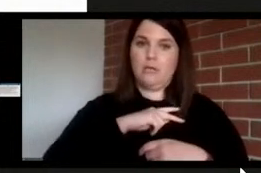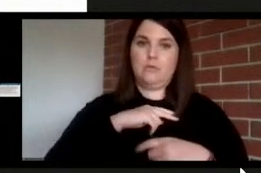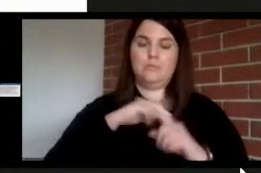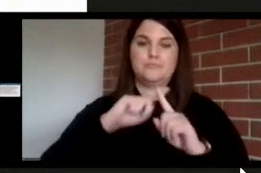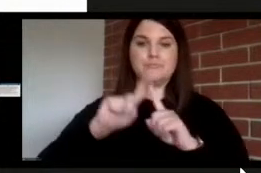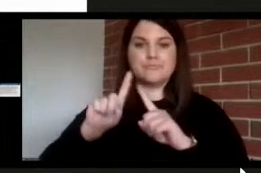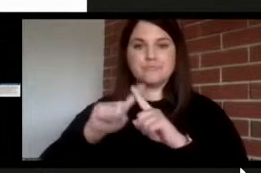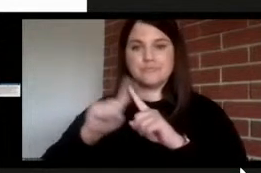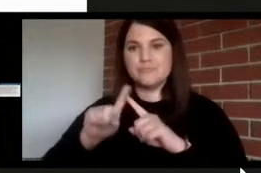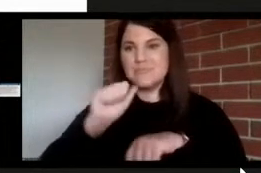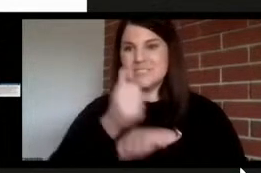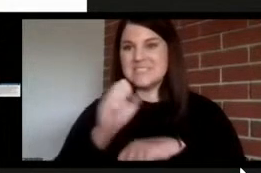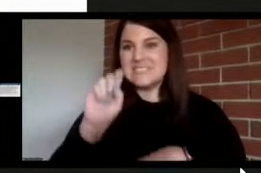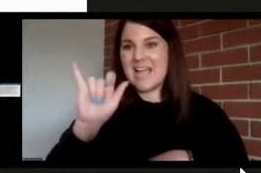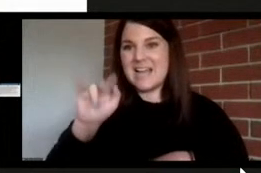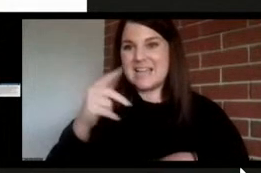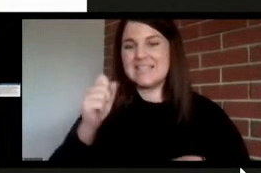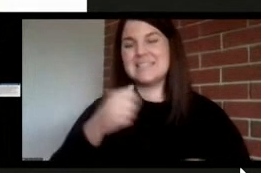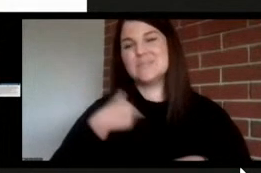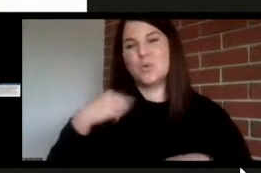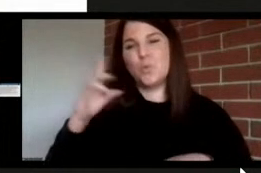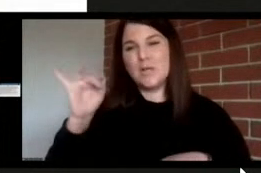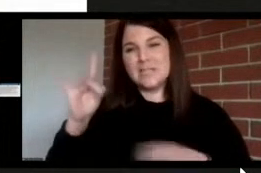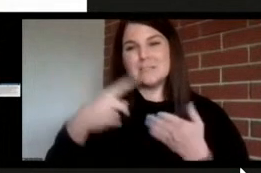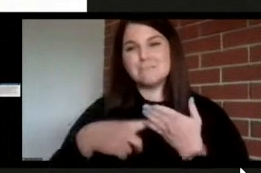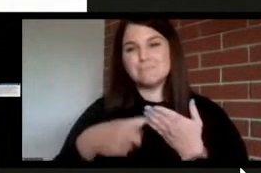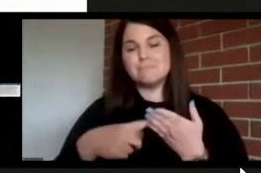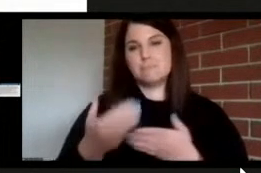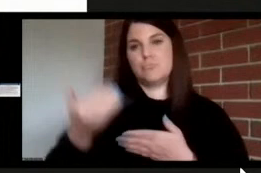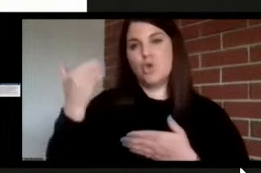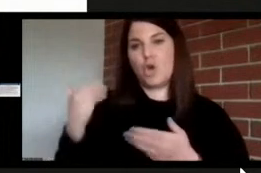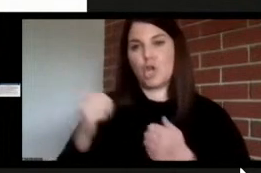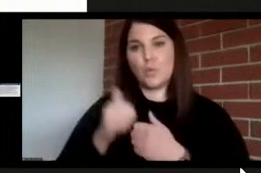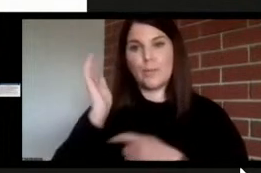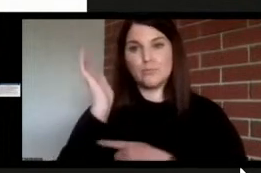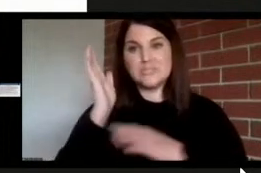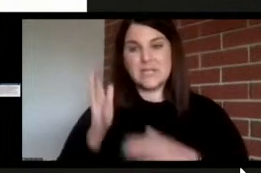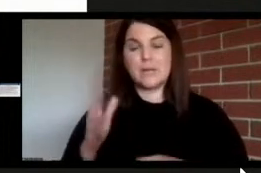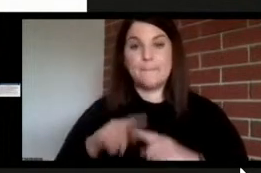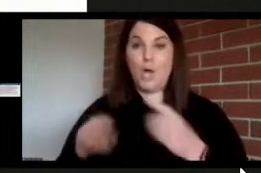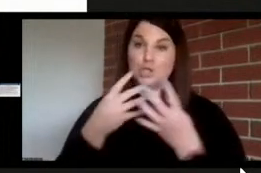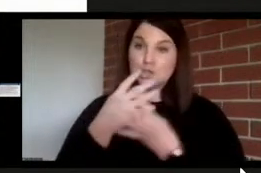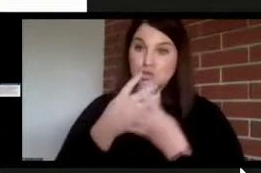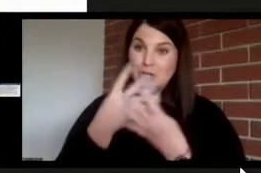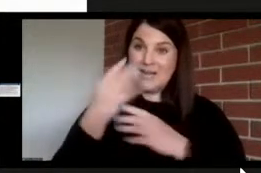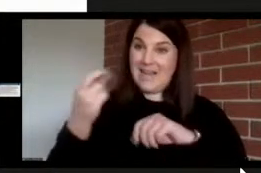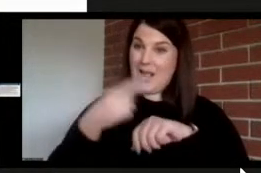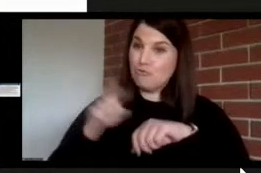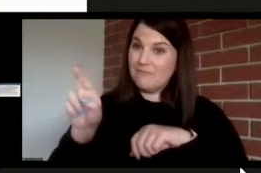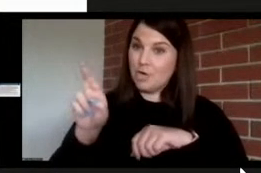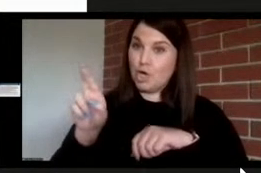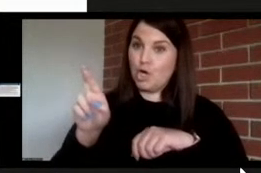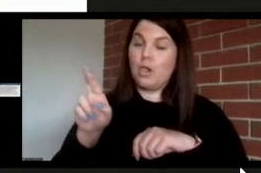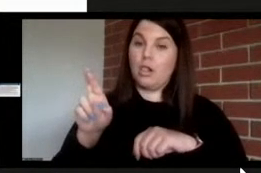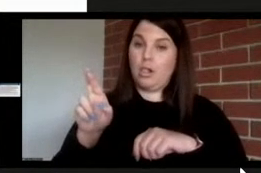of settings. Again, we talked about this a little earlier with our presenters, but systemic screening and referral processes really should be put in place,